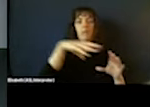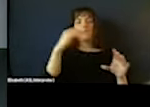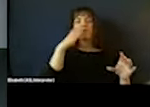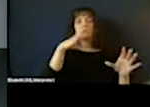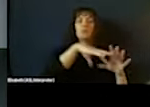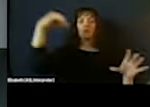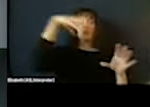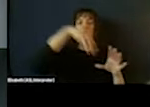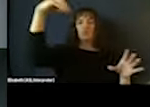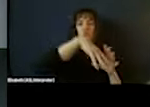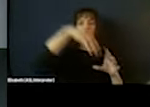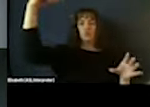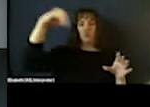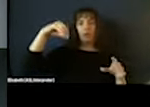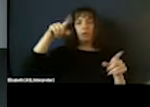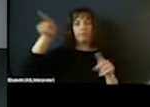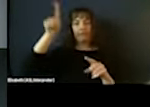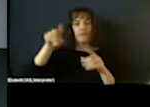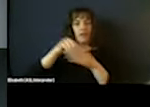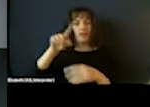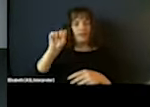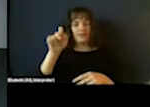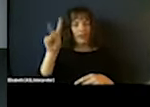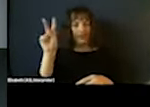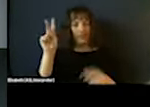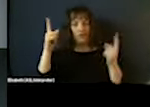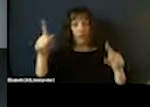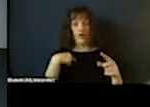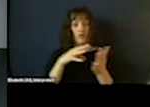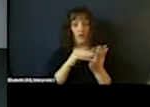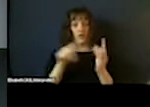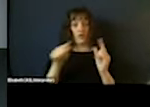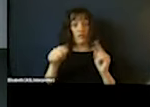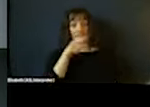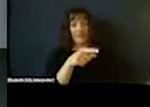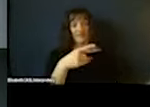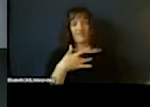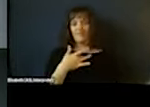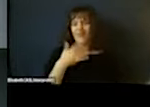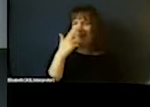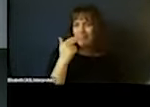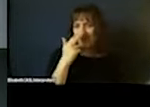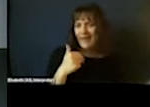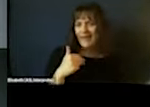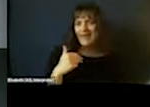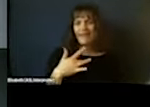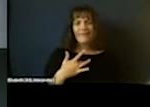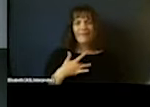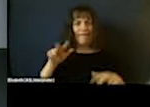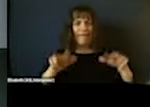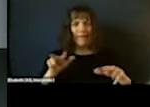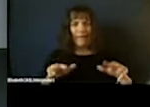waste to the tank. So when I learn about this also, it feels so kind of funny and a little bit awkward, because as